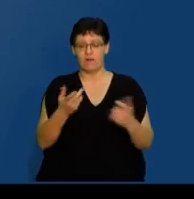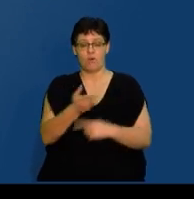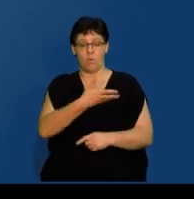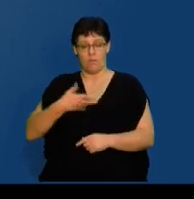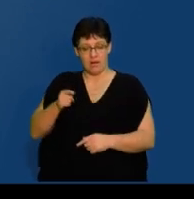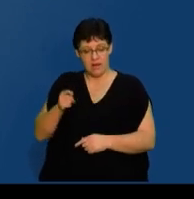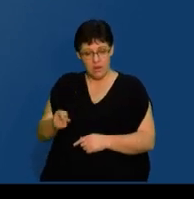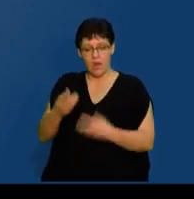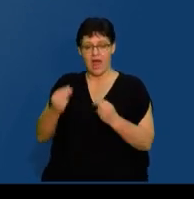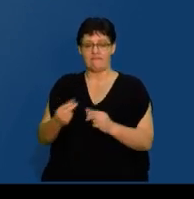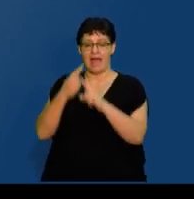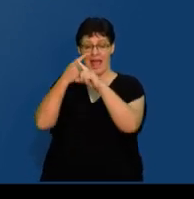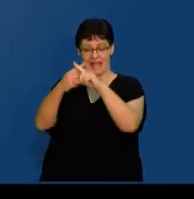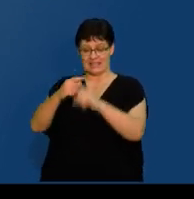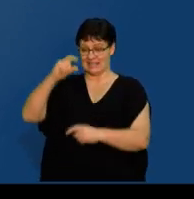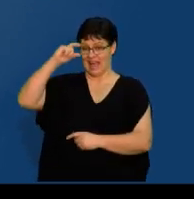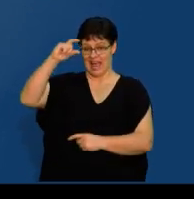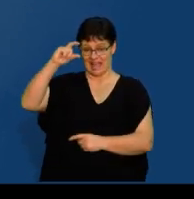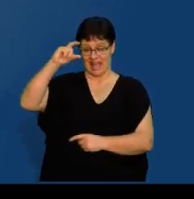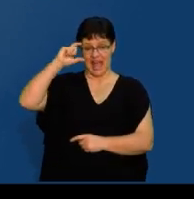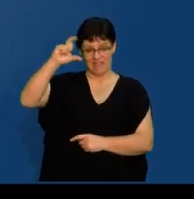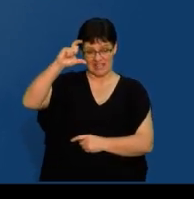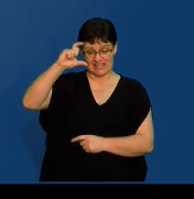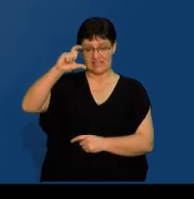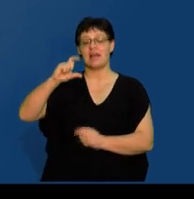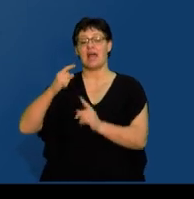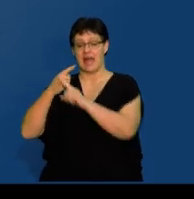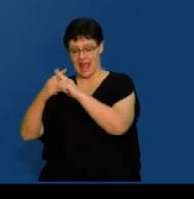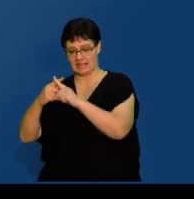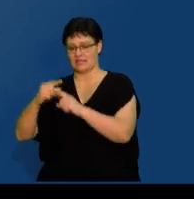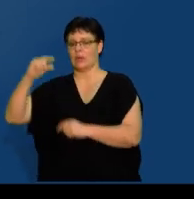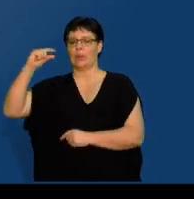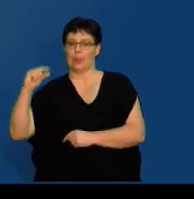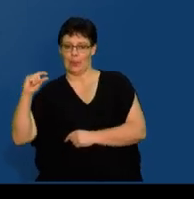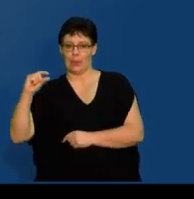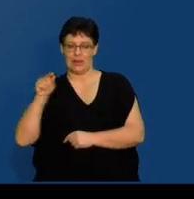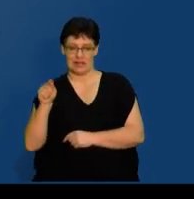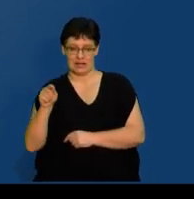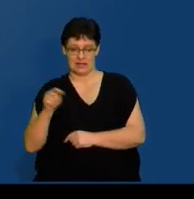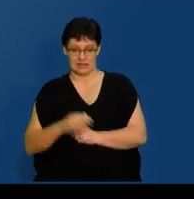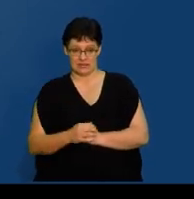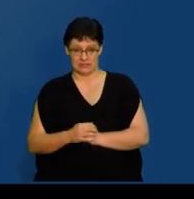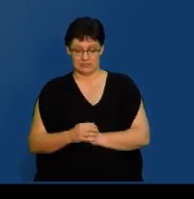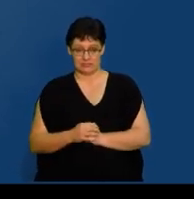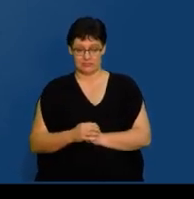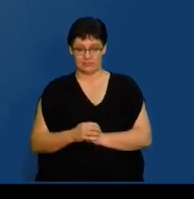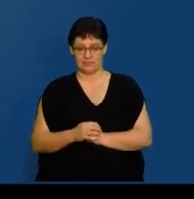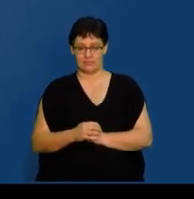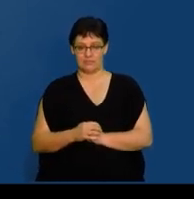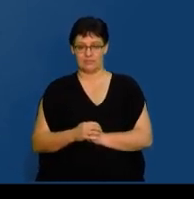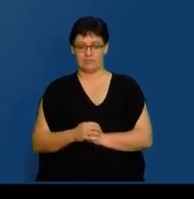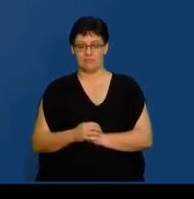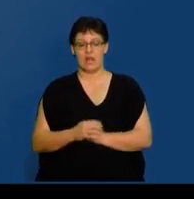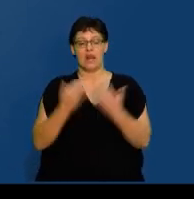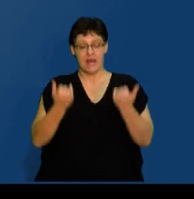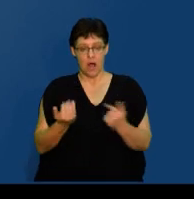female, we've got an X with an H and a small h on the second X chromosome. We then